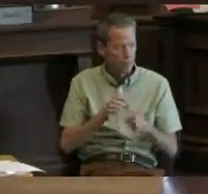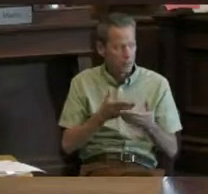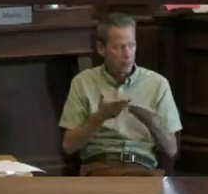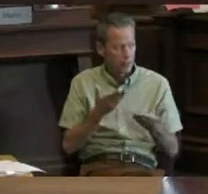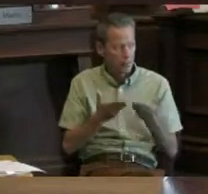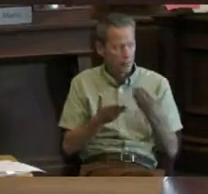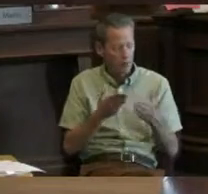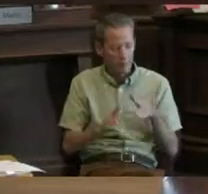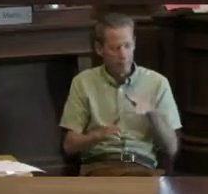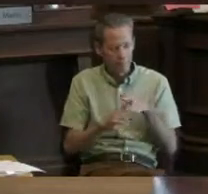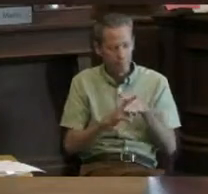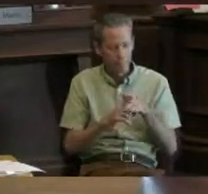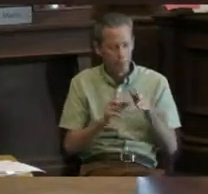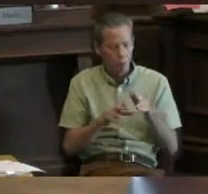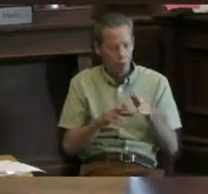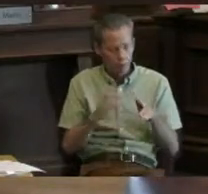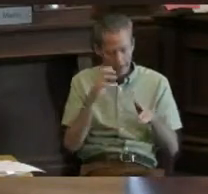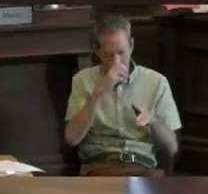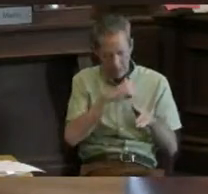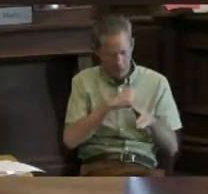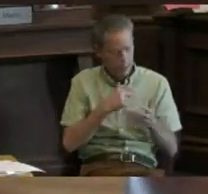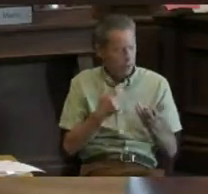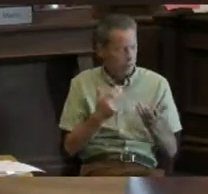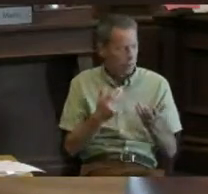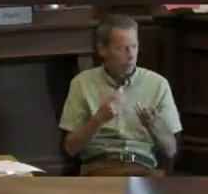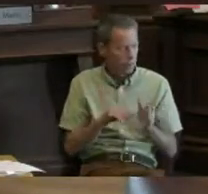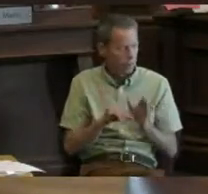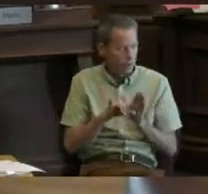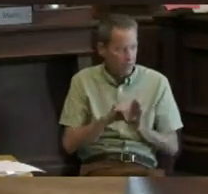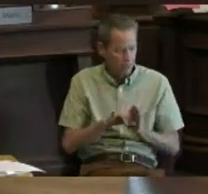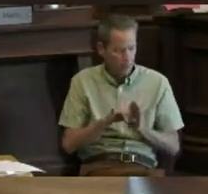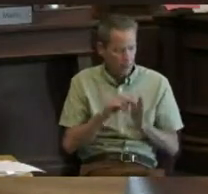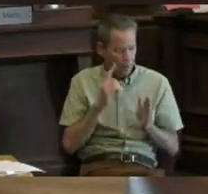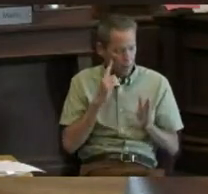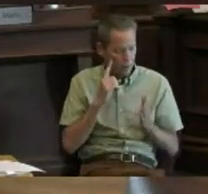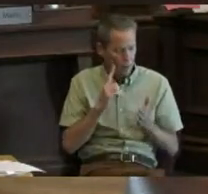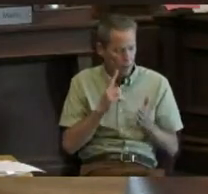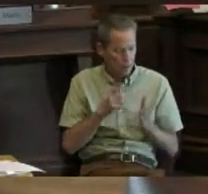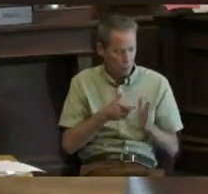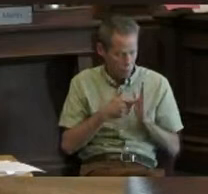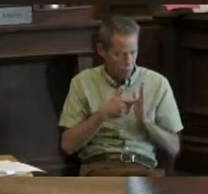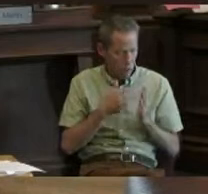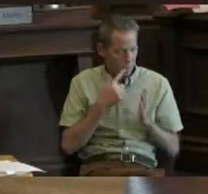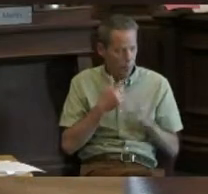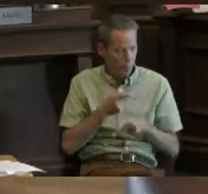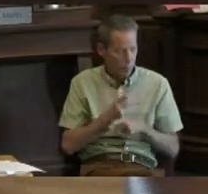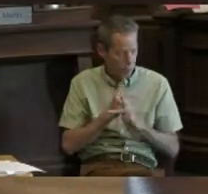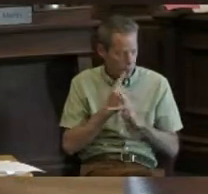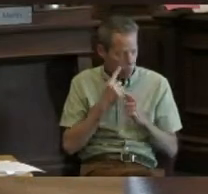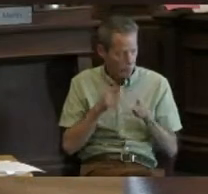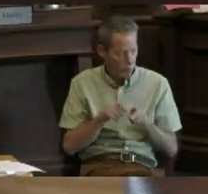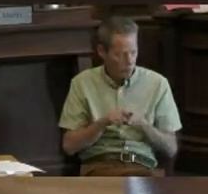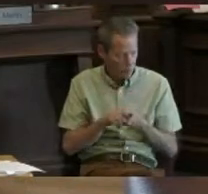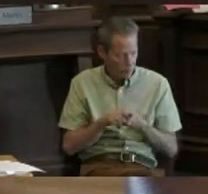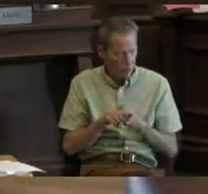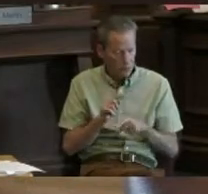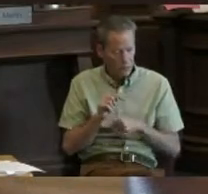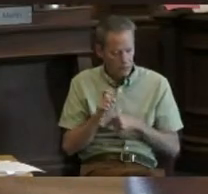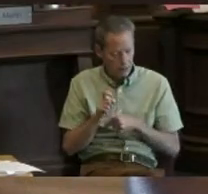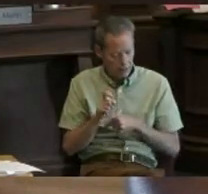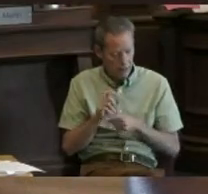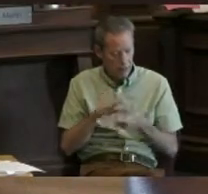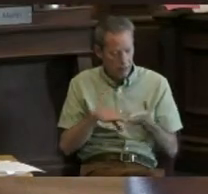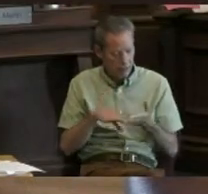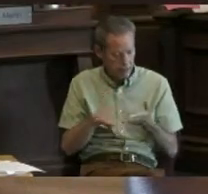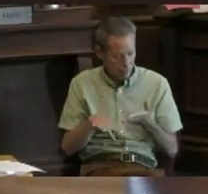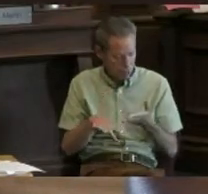might get missed in this. We have identified everything that we believe is required, the loan agreement, the property tax exemption, the